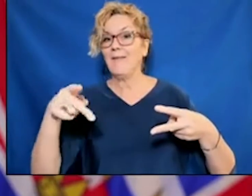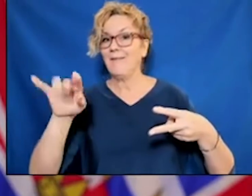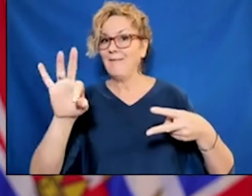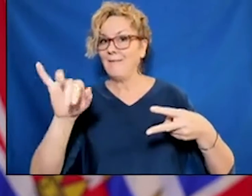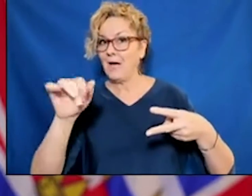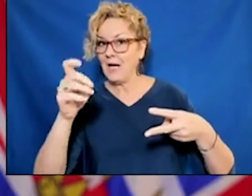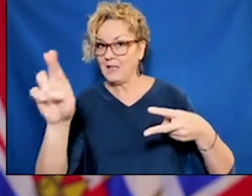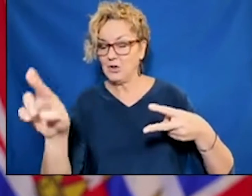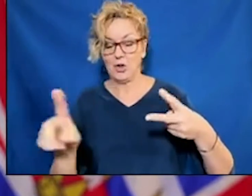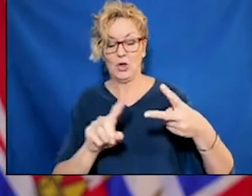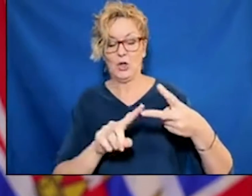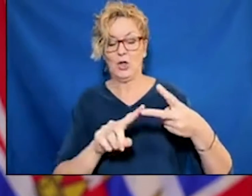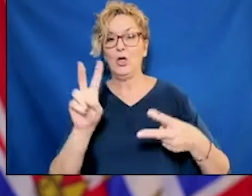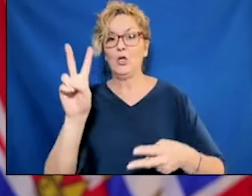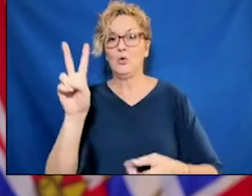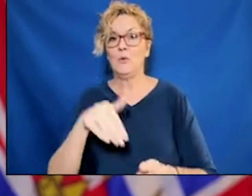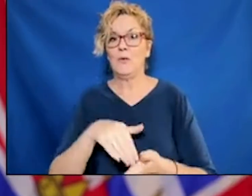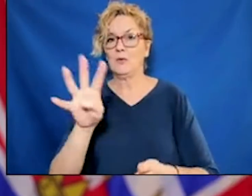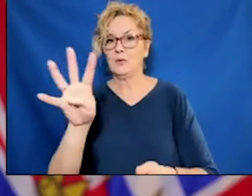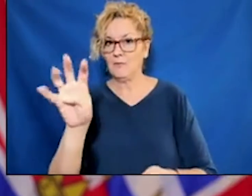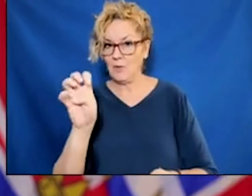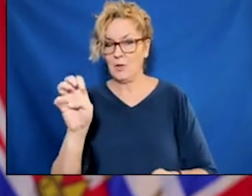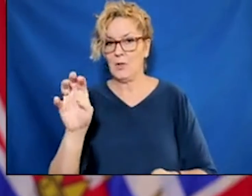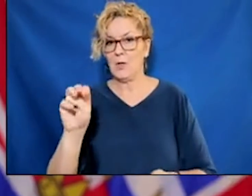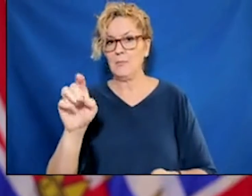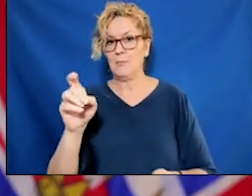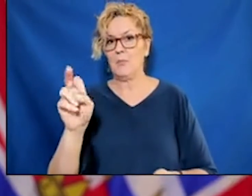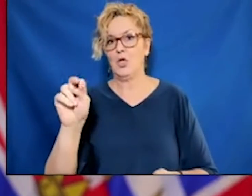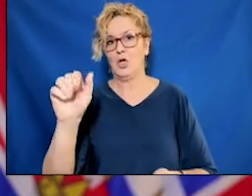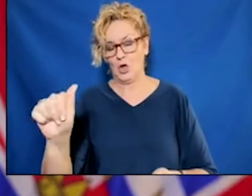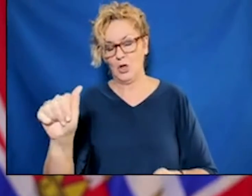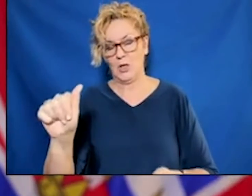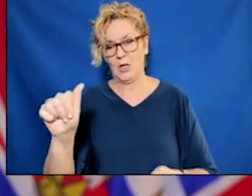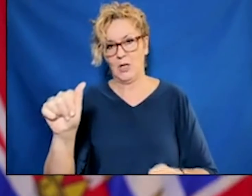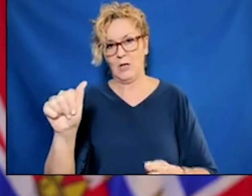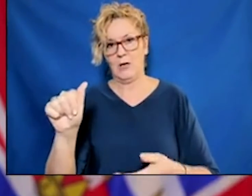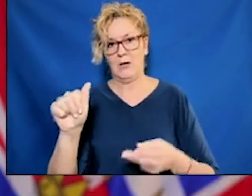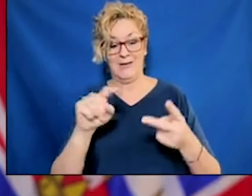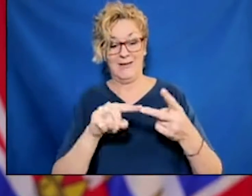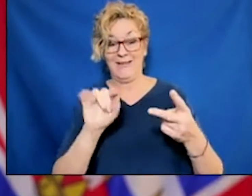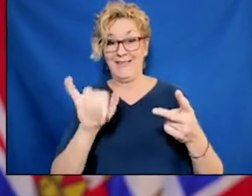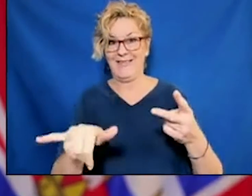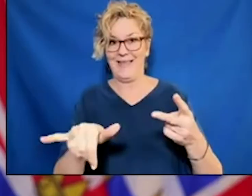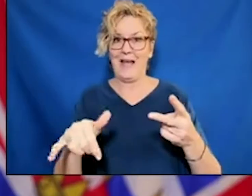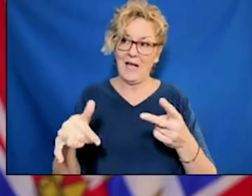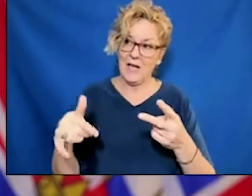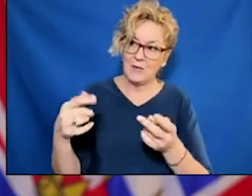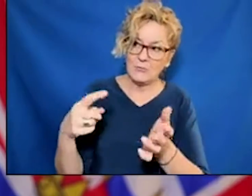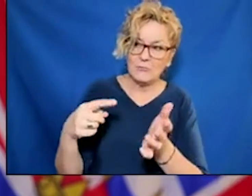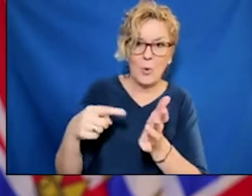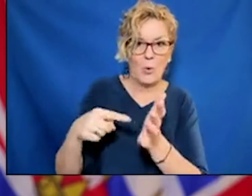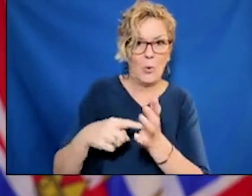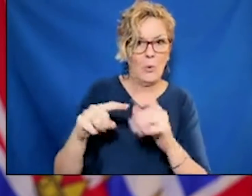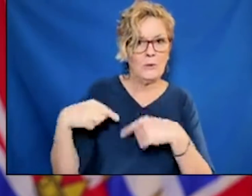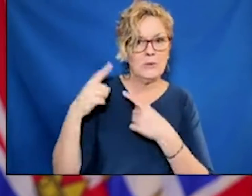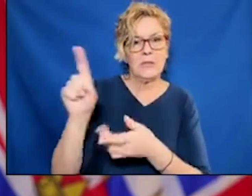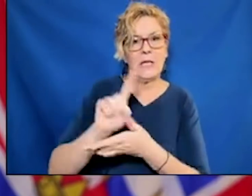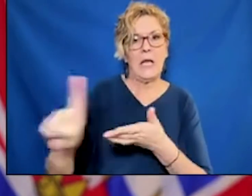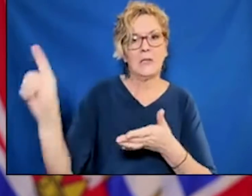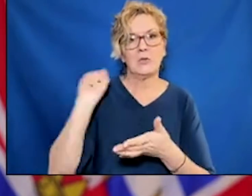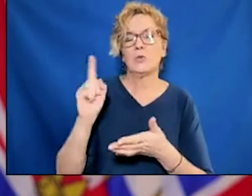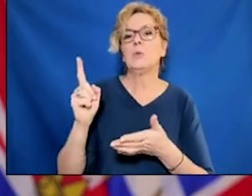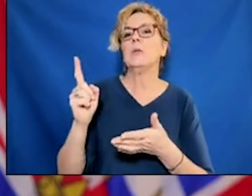Pfizer vaccine and 2,400, the final installment of the doses we were meant to receive last week of Moderna